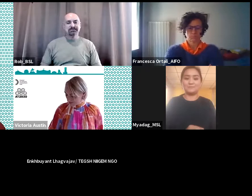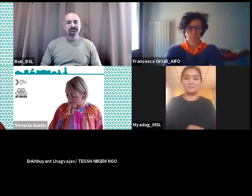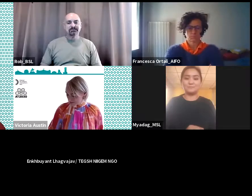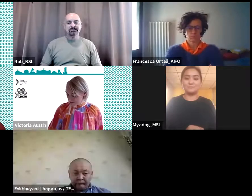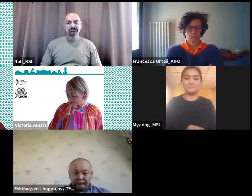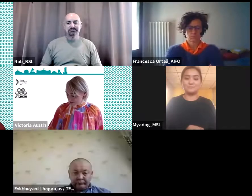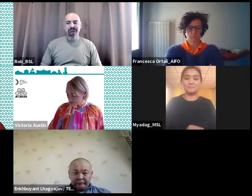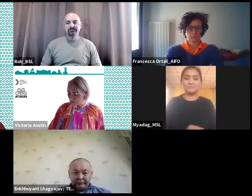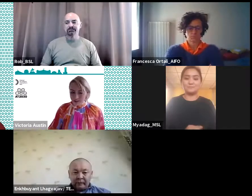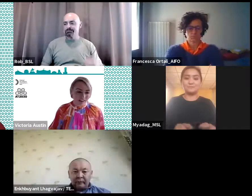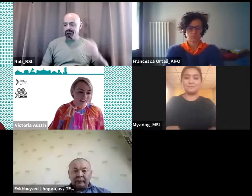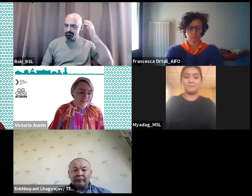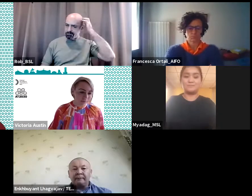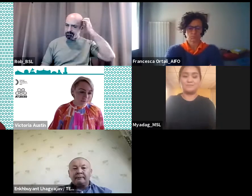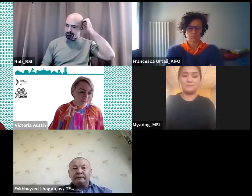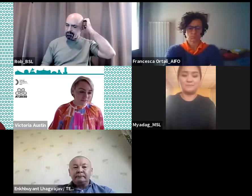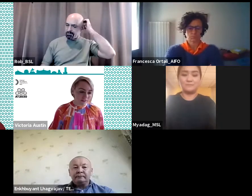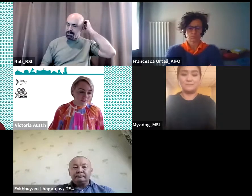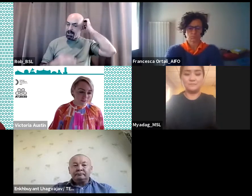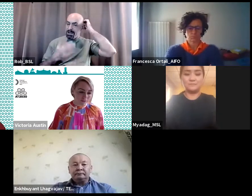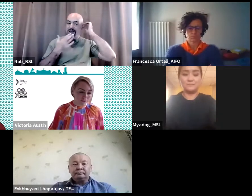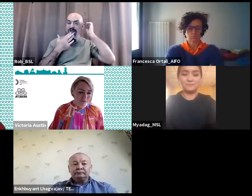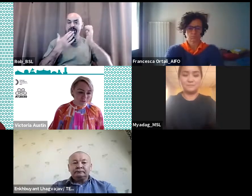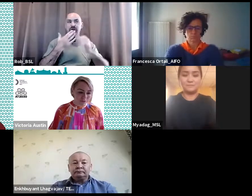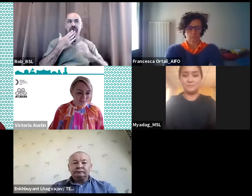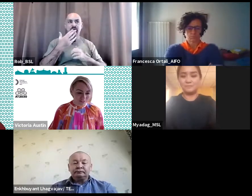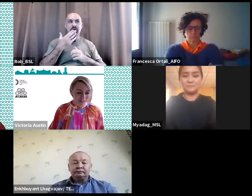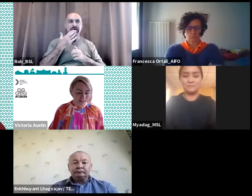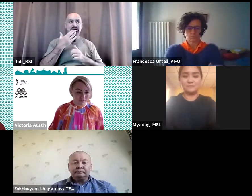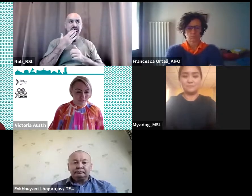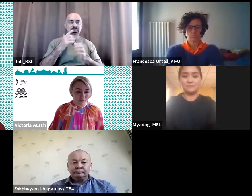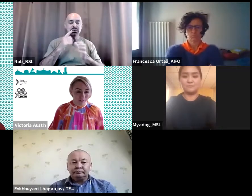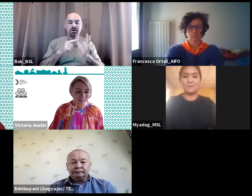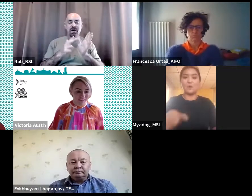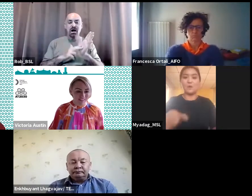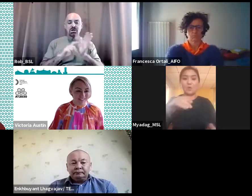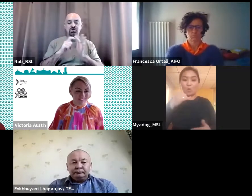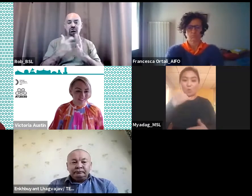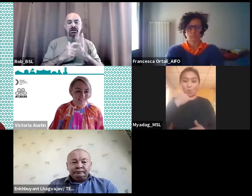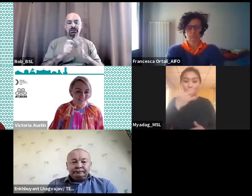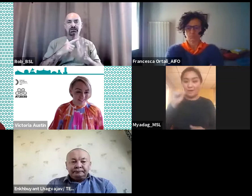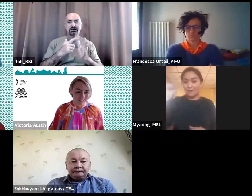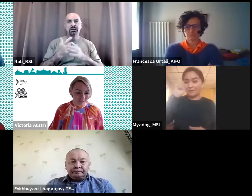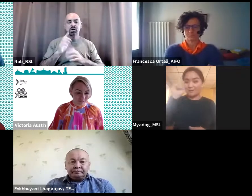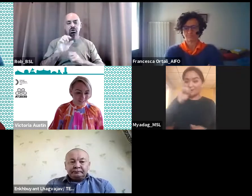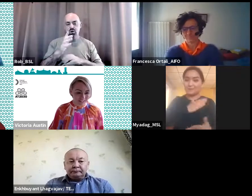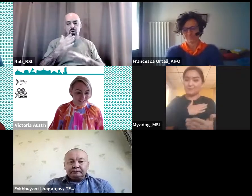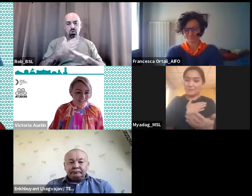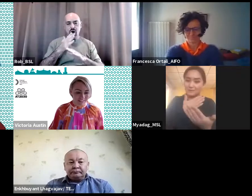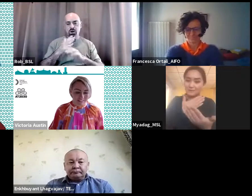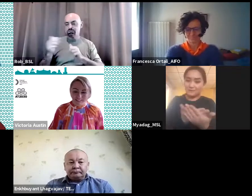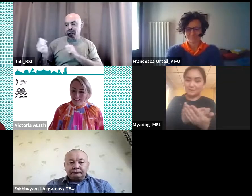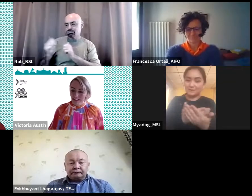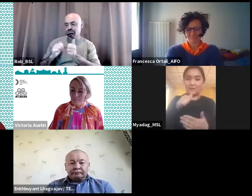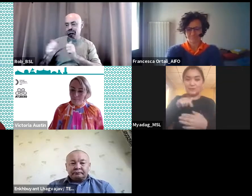Thank you so much, Untitled. We're so grateful for your contribution and for the work that you did alongside us in this